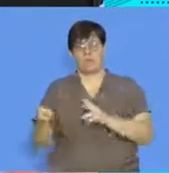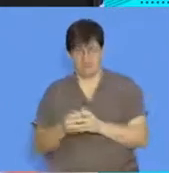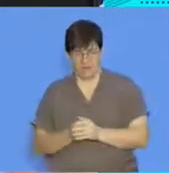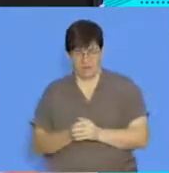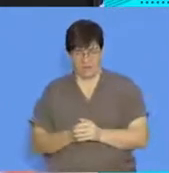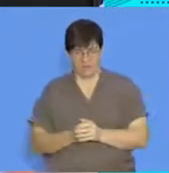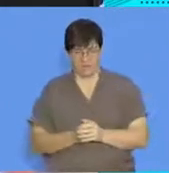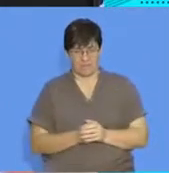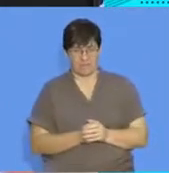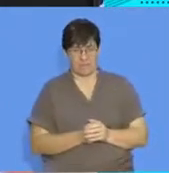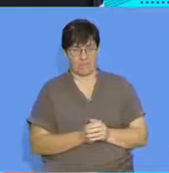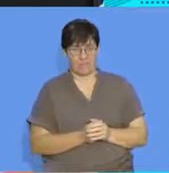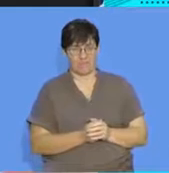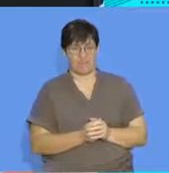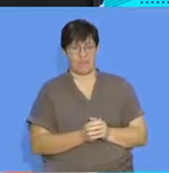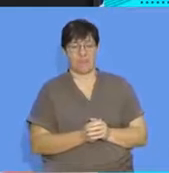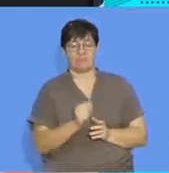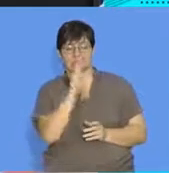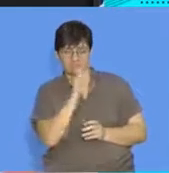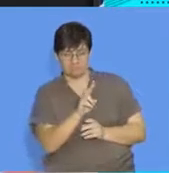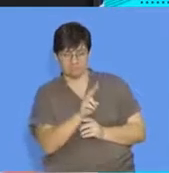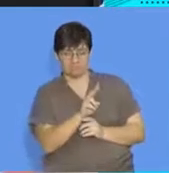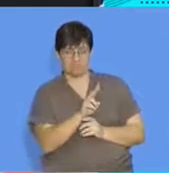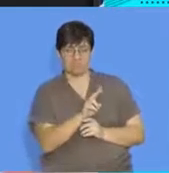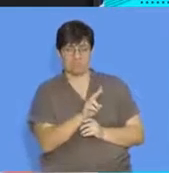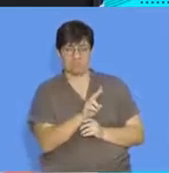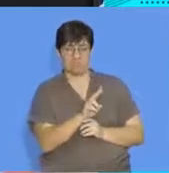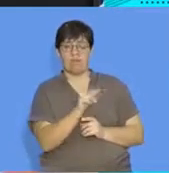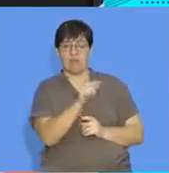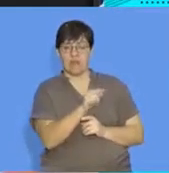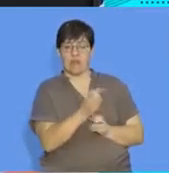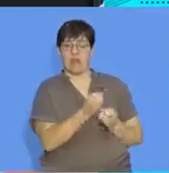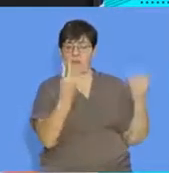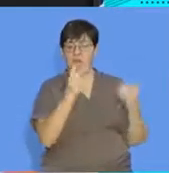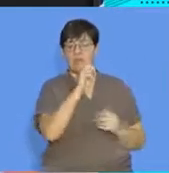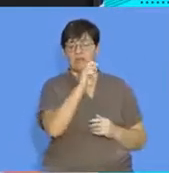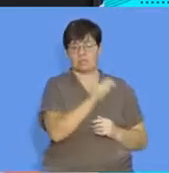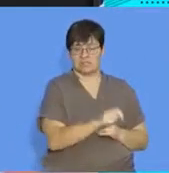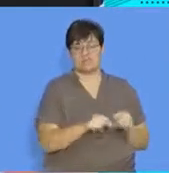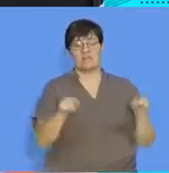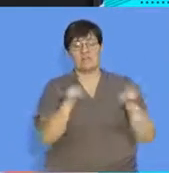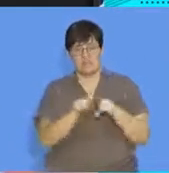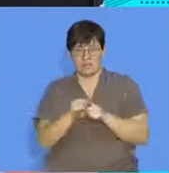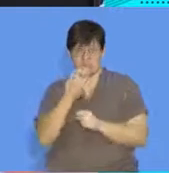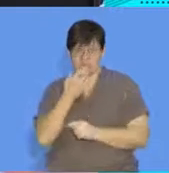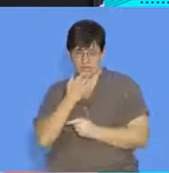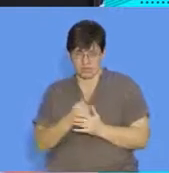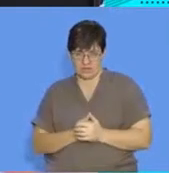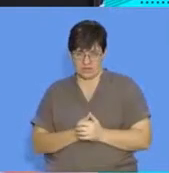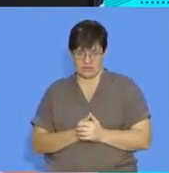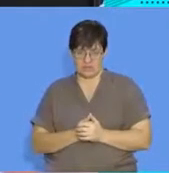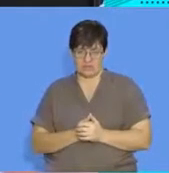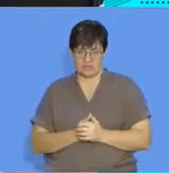key thing is that we're going to vary the current or change the amount of current for the same battery to see